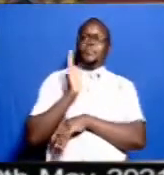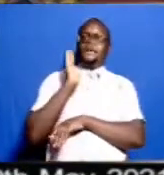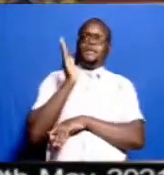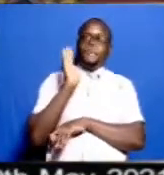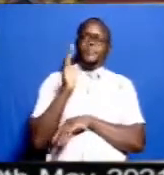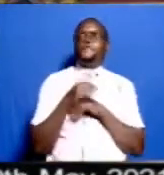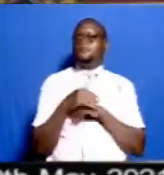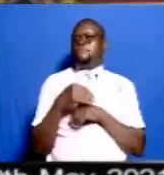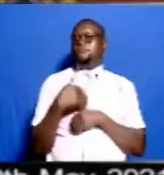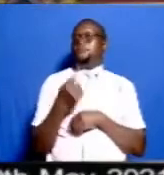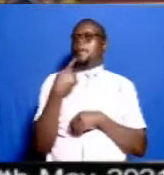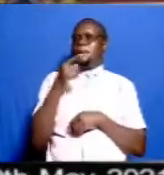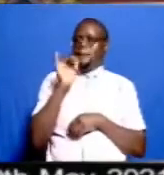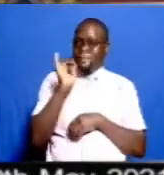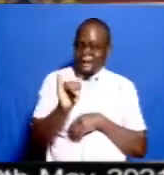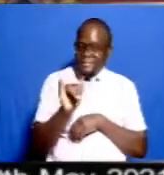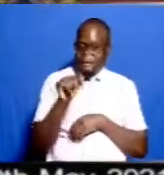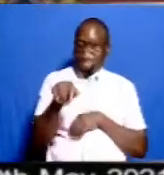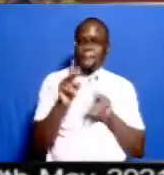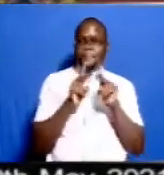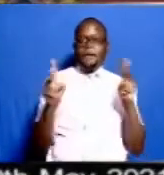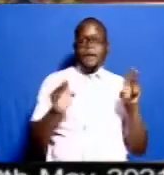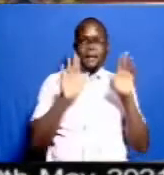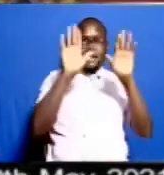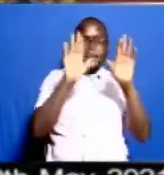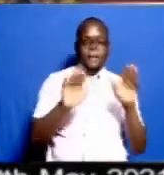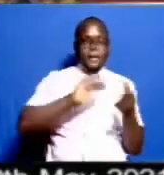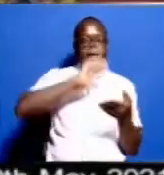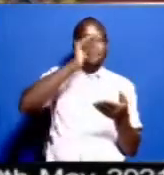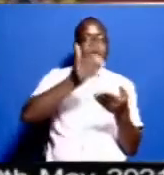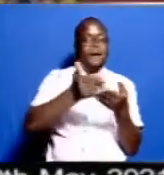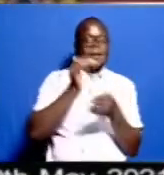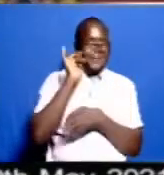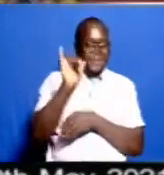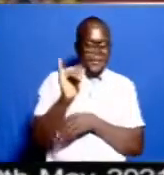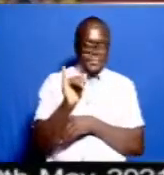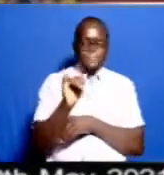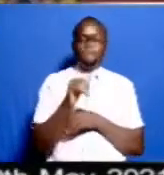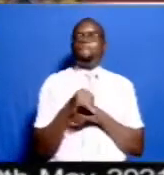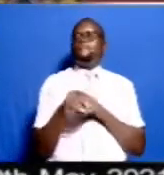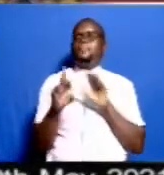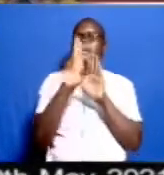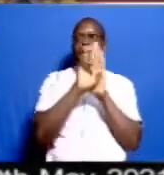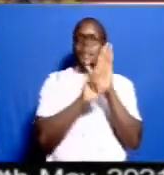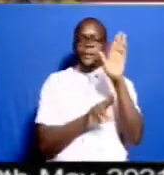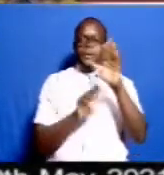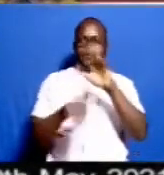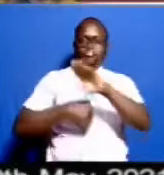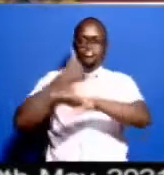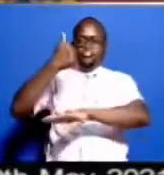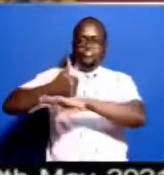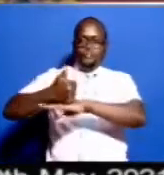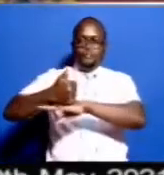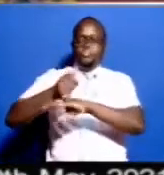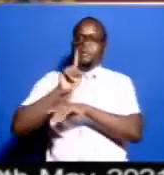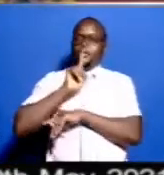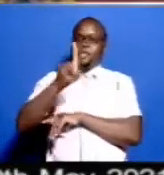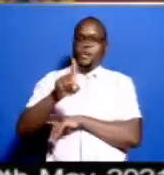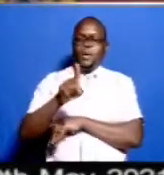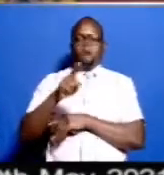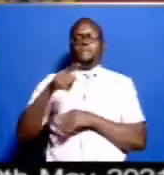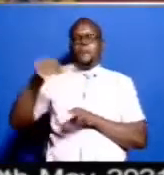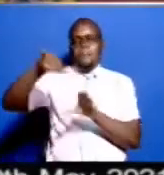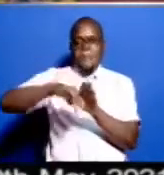mention that this is a very important fund that these regulations establish, and I'm sure honorable